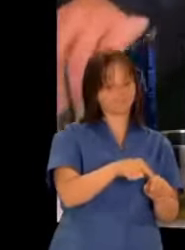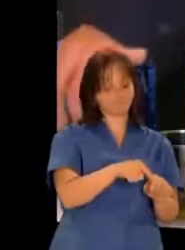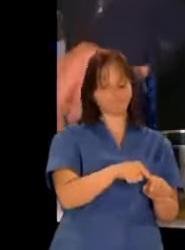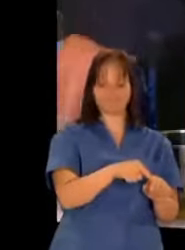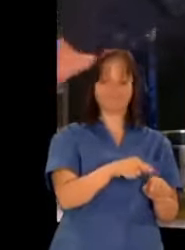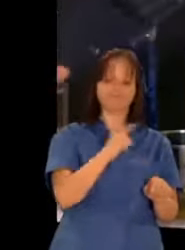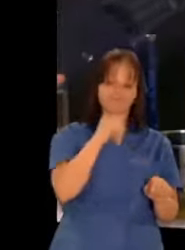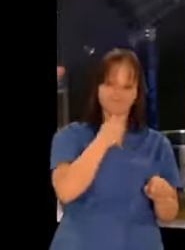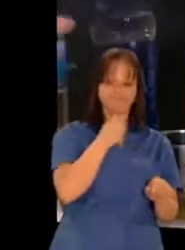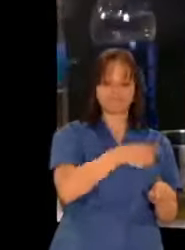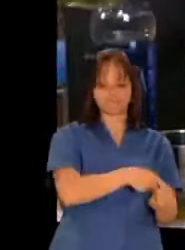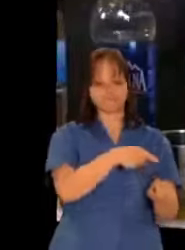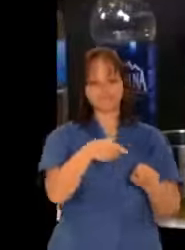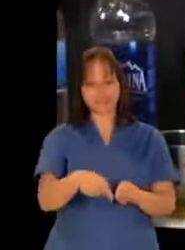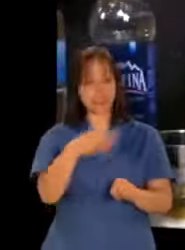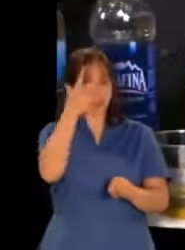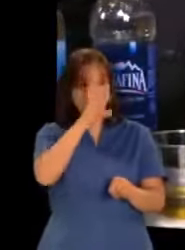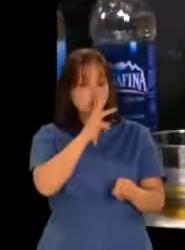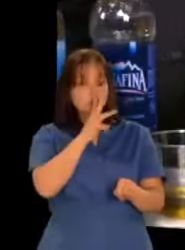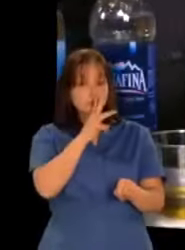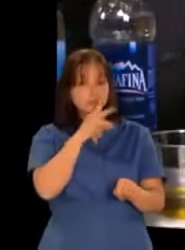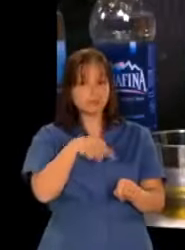Also acidic. How about the Smart water?